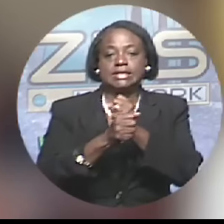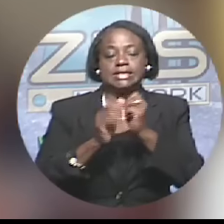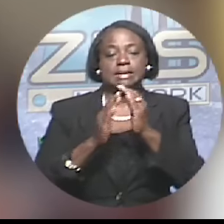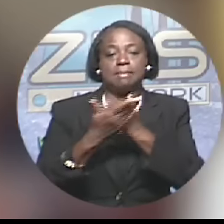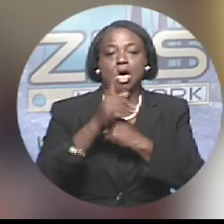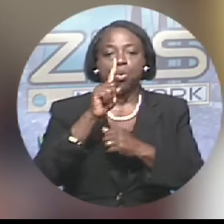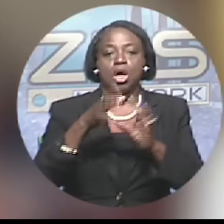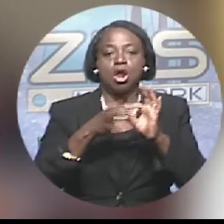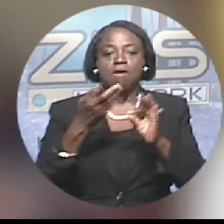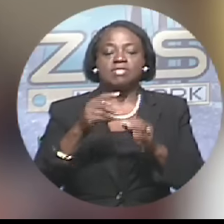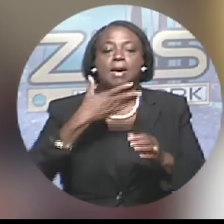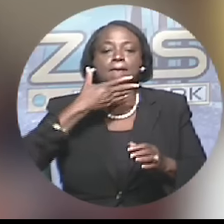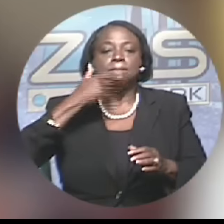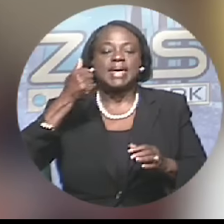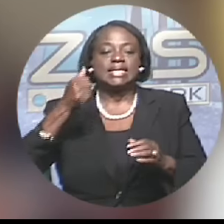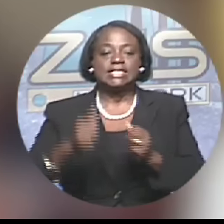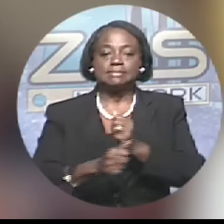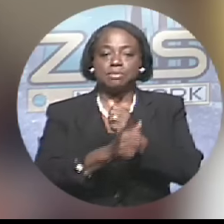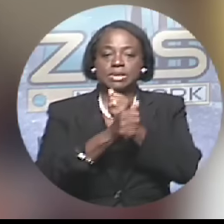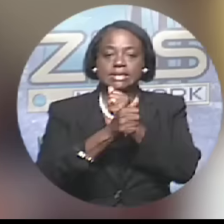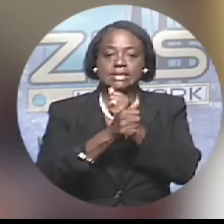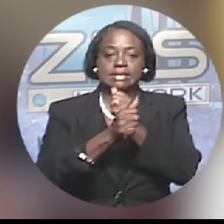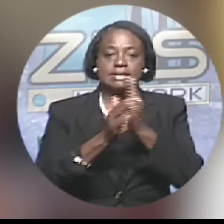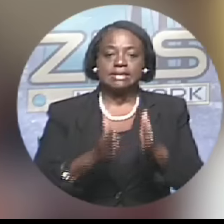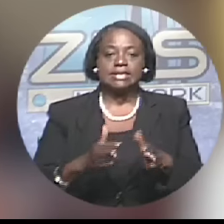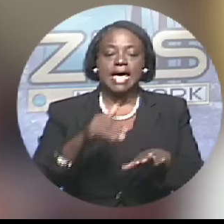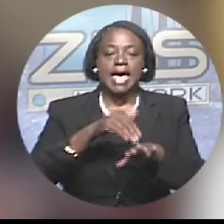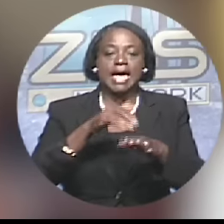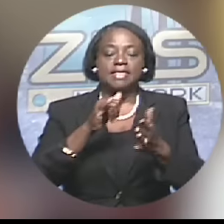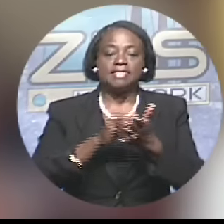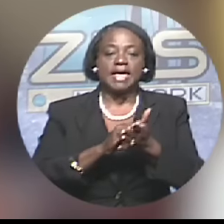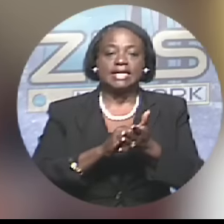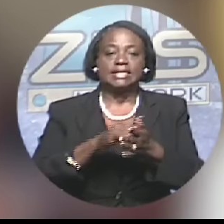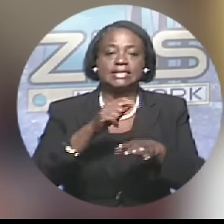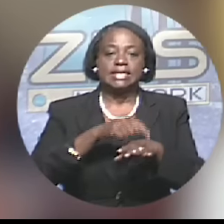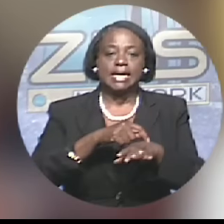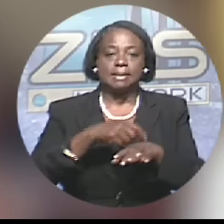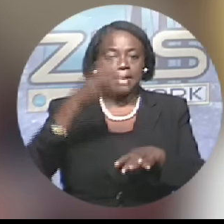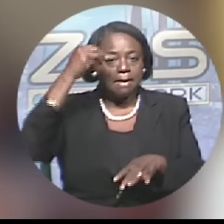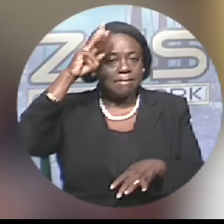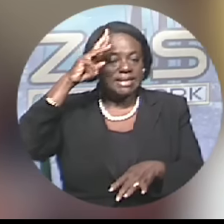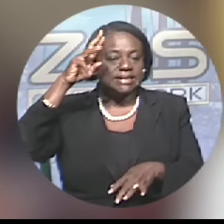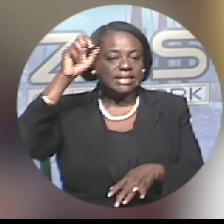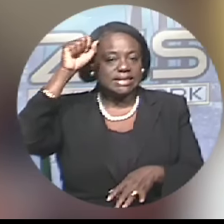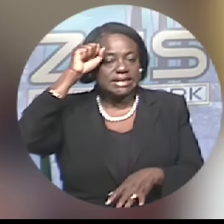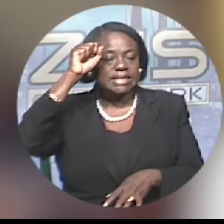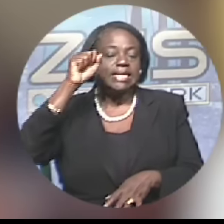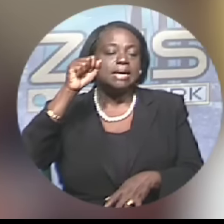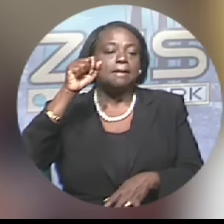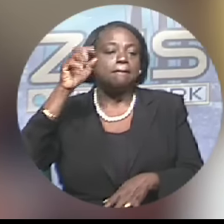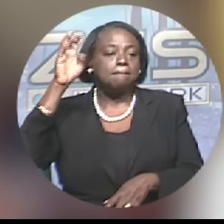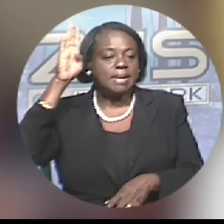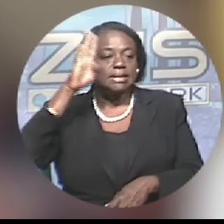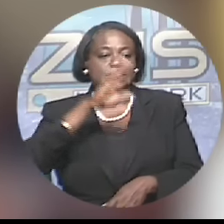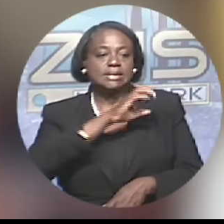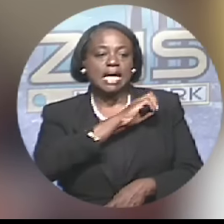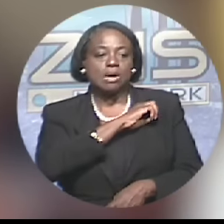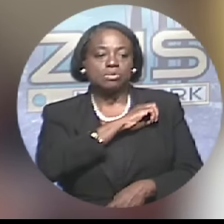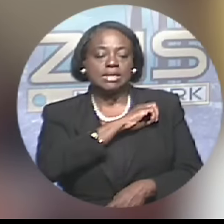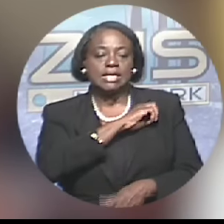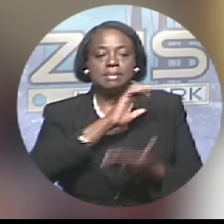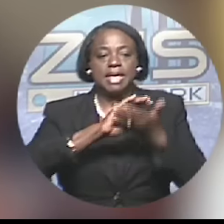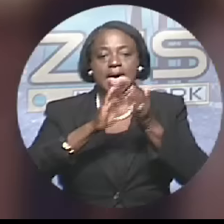by one of the best sponsors of that time, Mr. Sidney Butts outing, and we became known as the